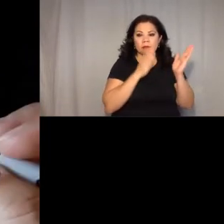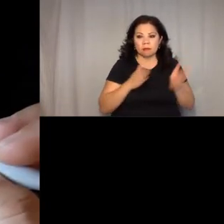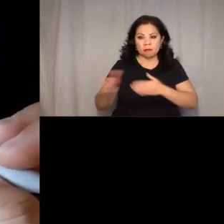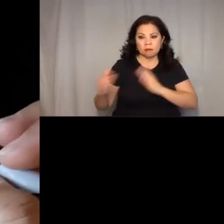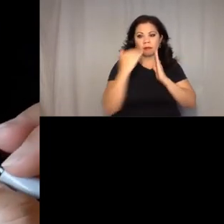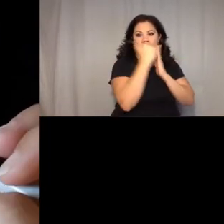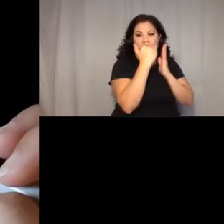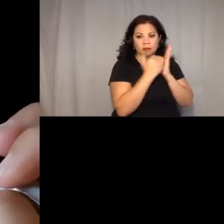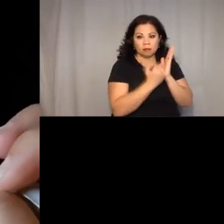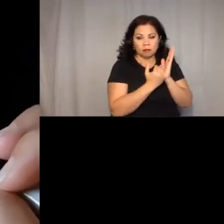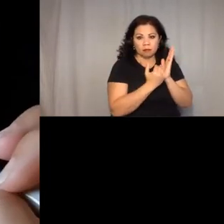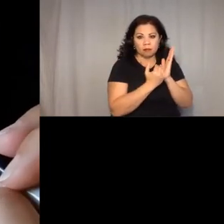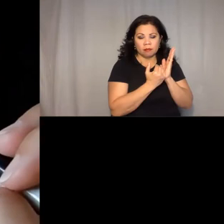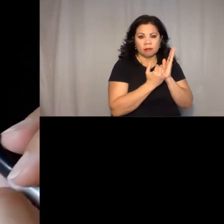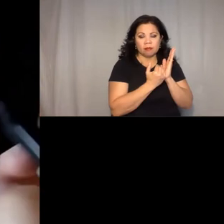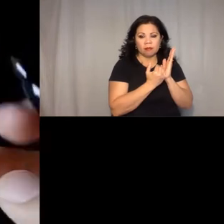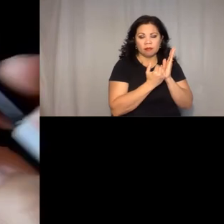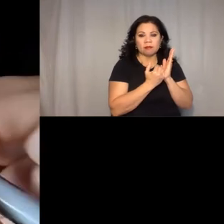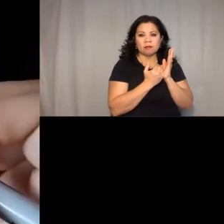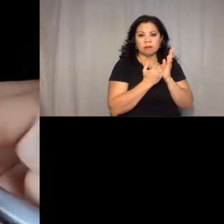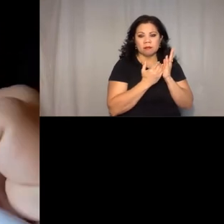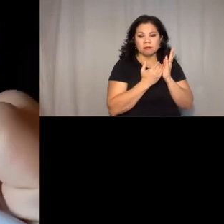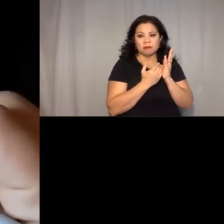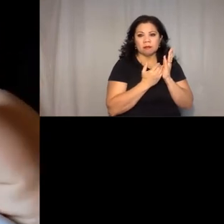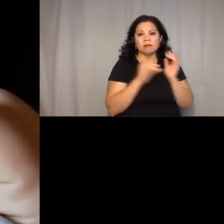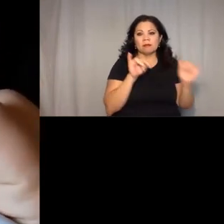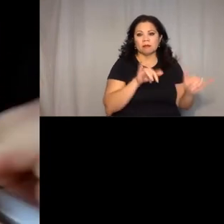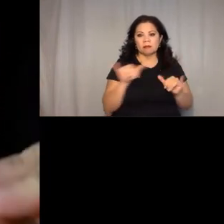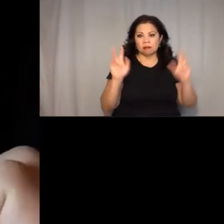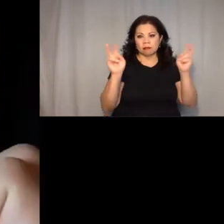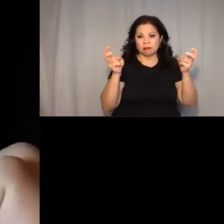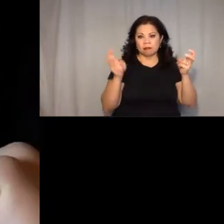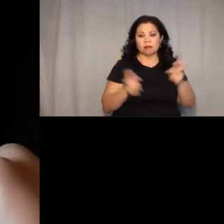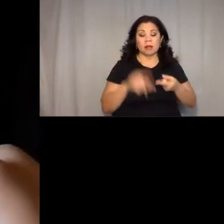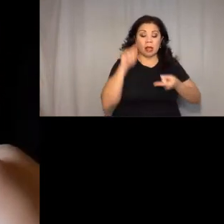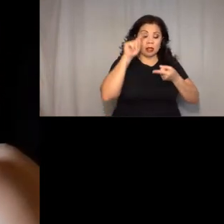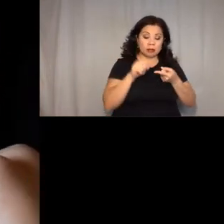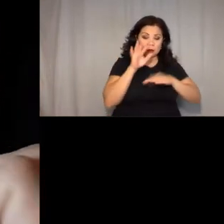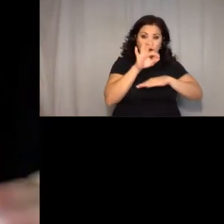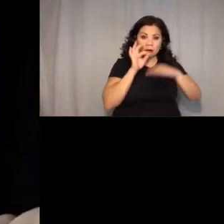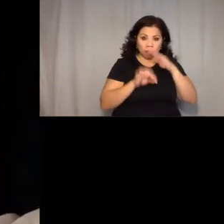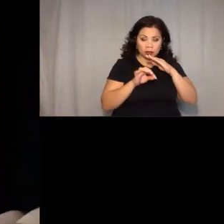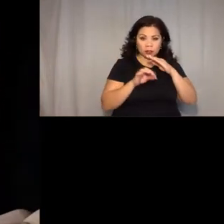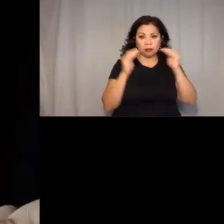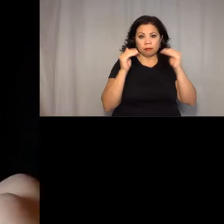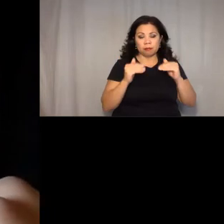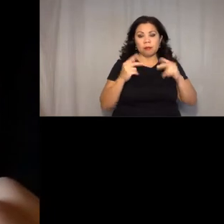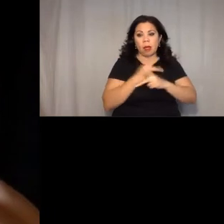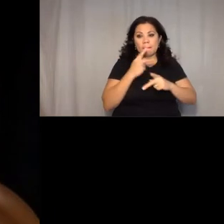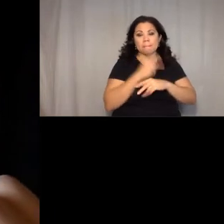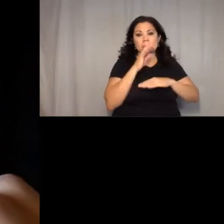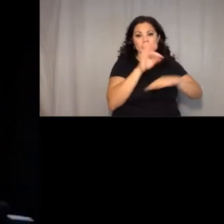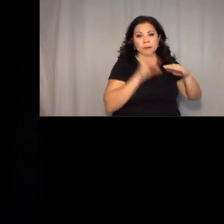This is our outline, just in the same order as the title. We're going to simplify fractions, then we will multiply